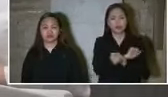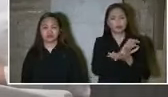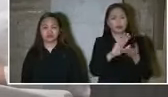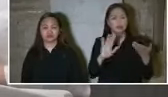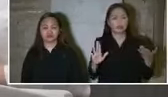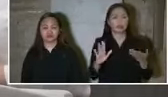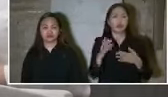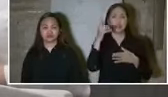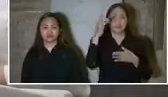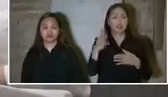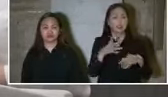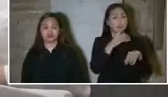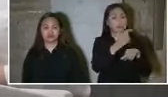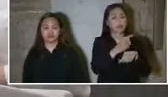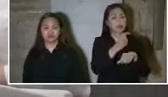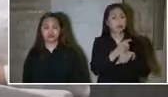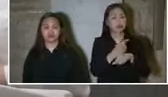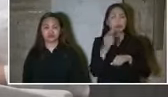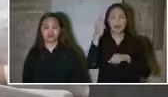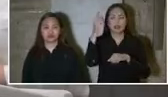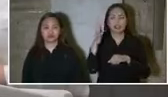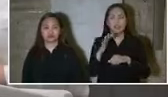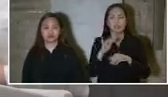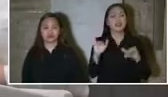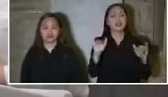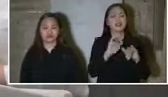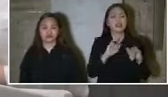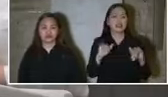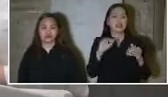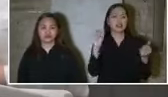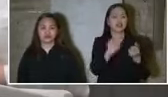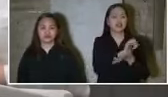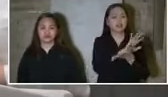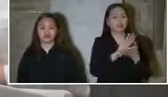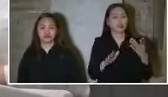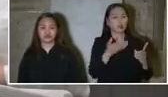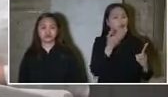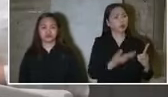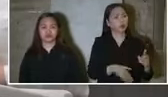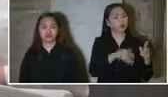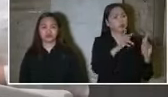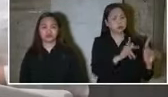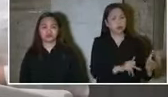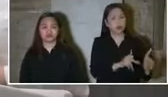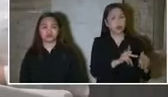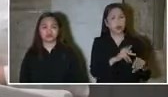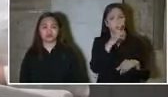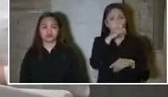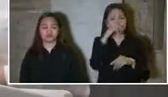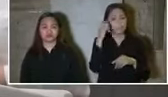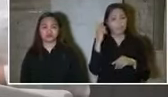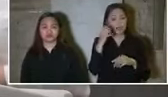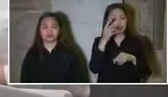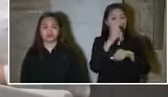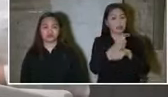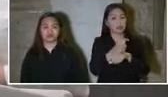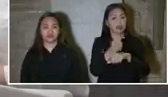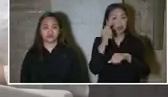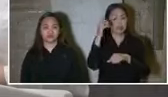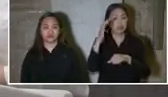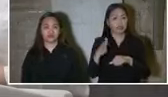temple, God will destroy that person, for the temple of God,